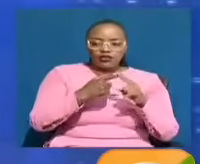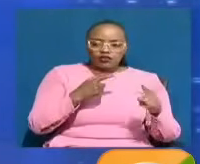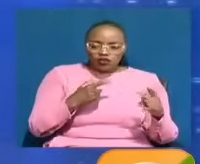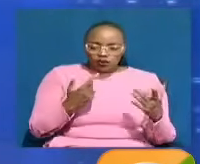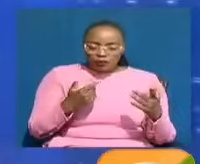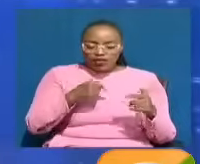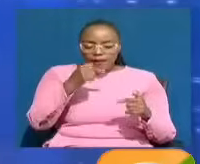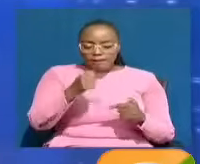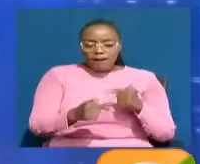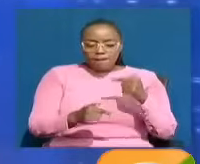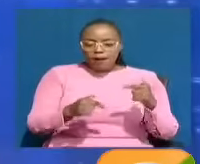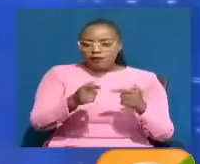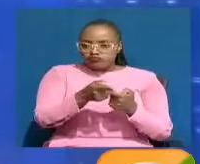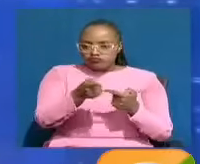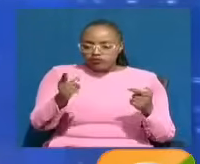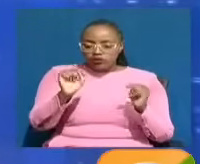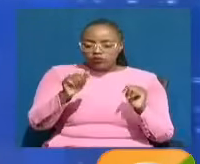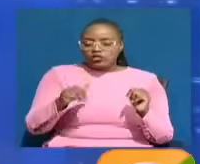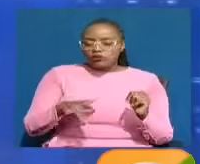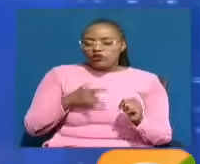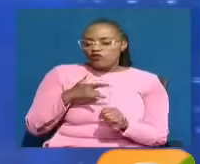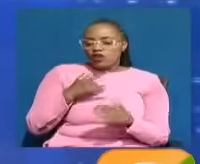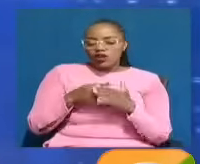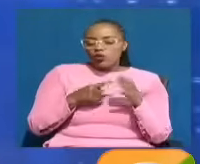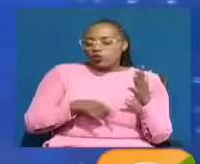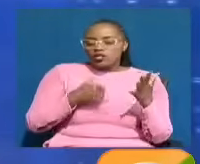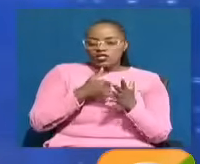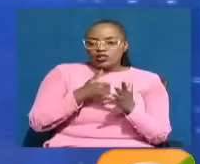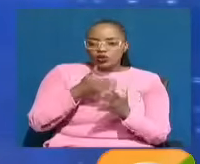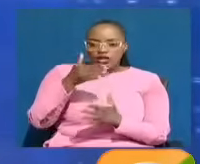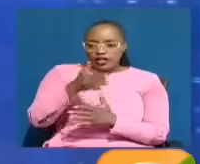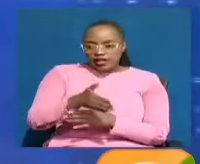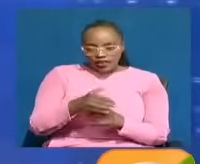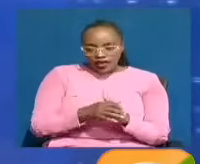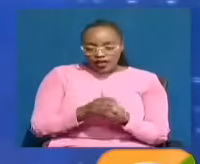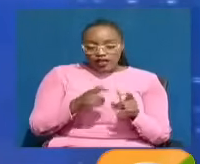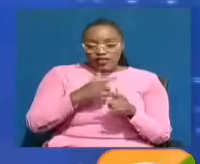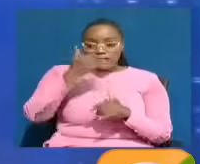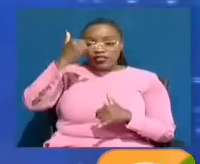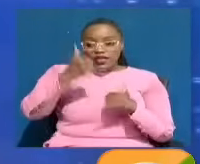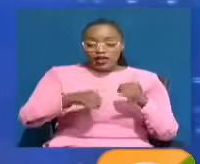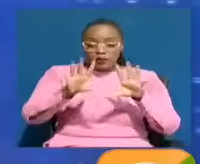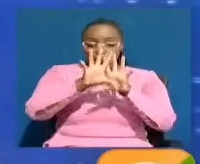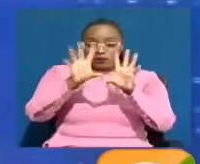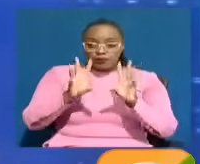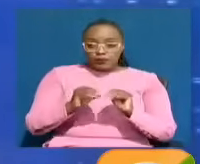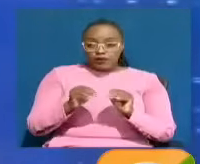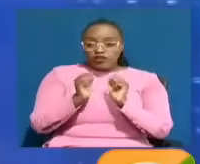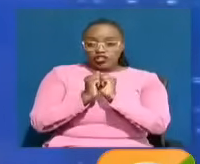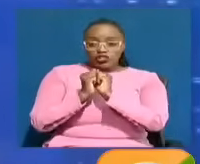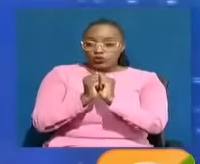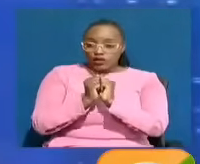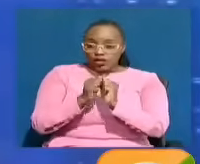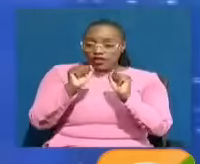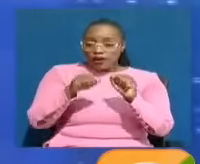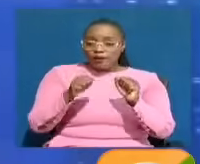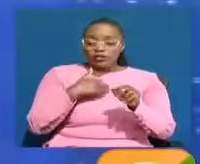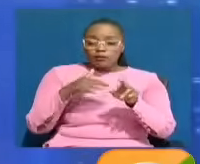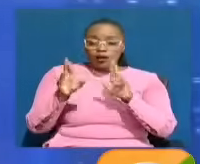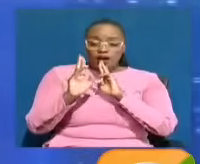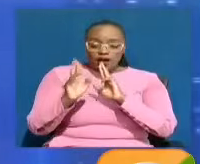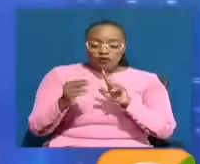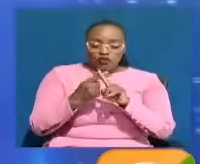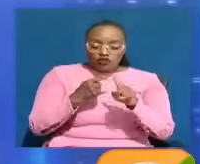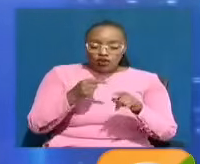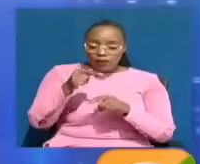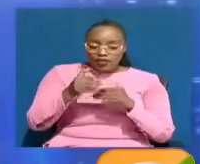multi-sectoral groupings so that we get the feel of what it is. And then at the end of it, we'll put all this together. We'll be able to have the report. And then from